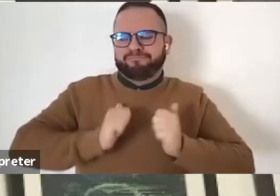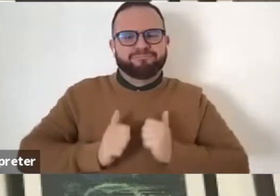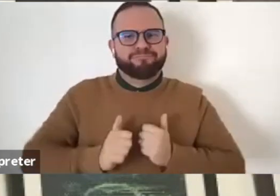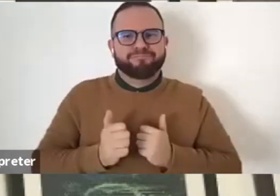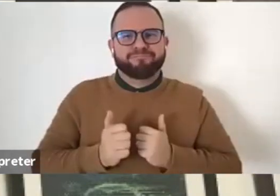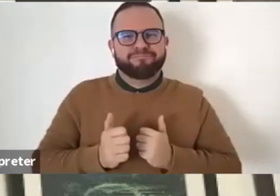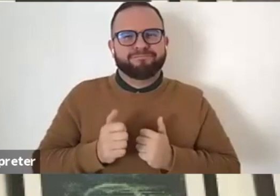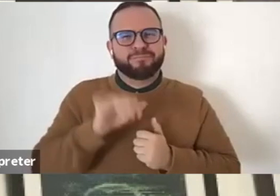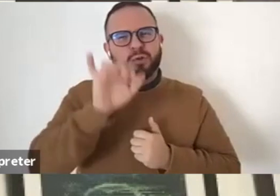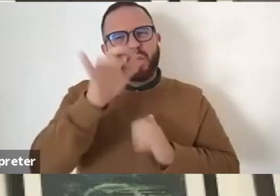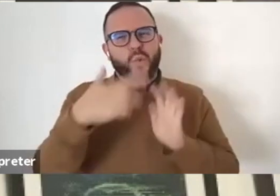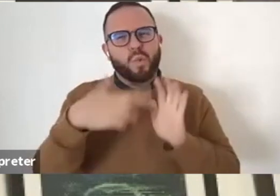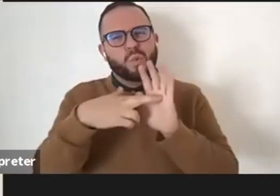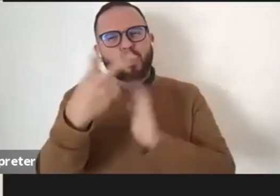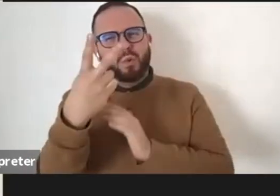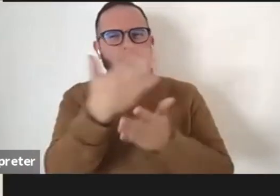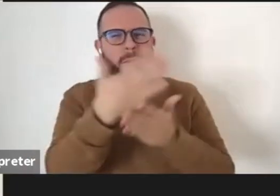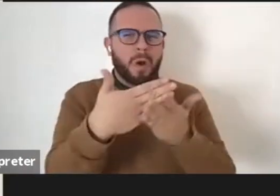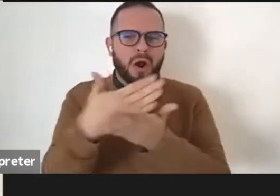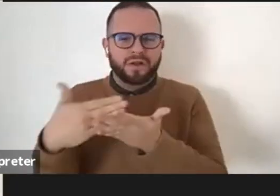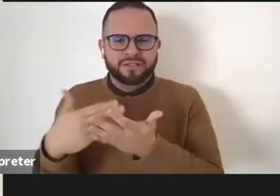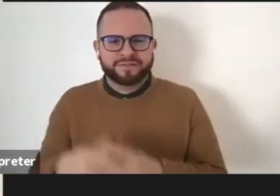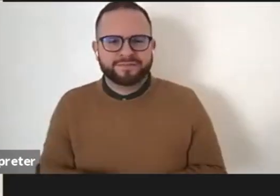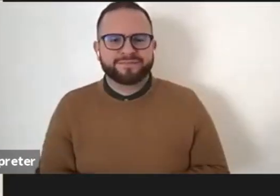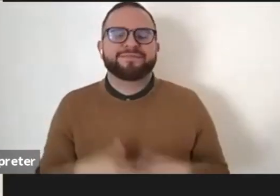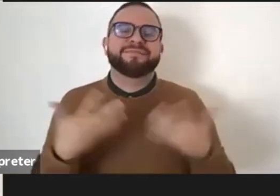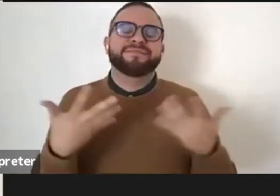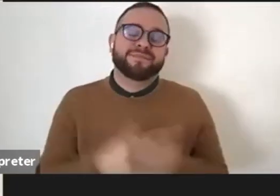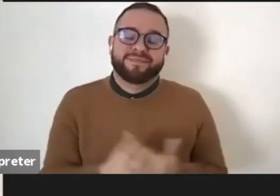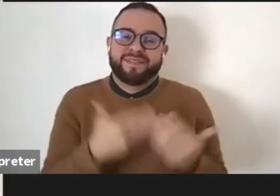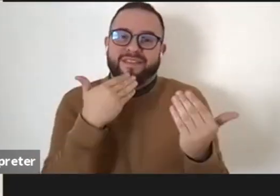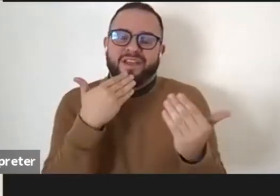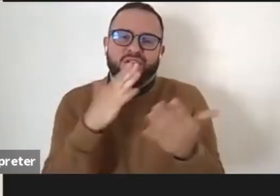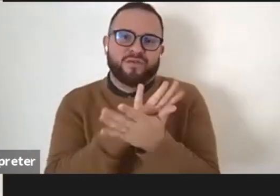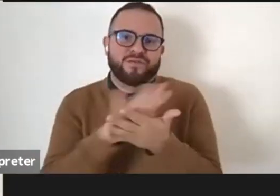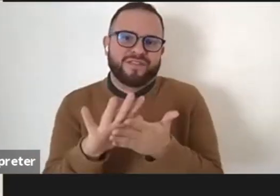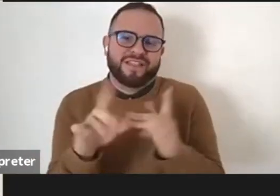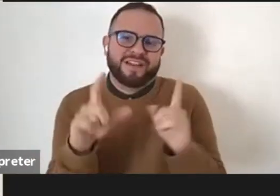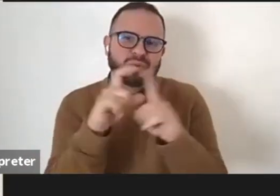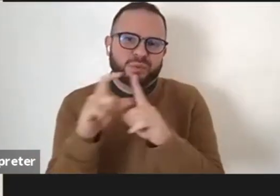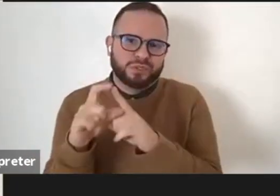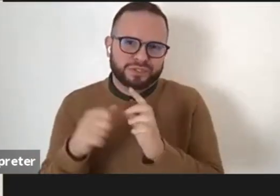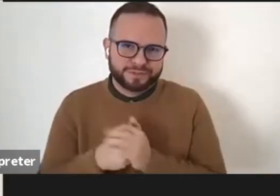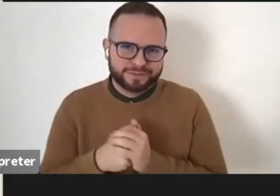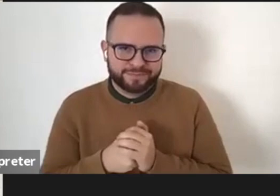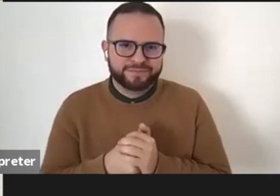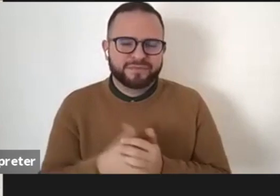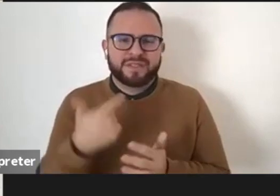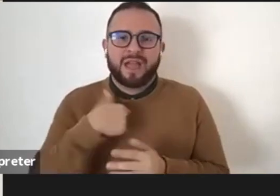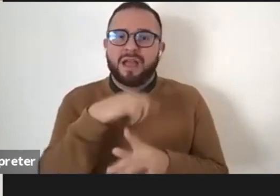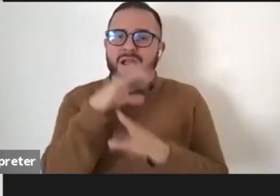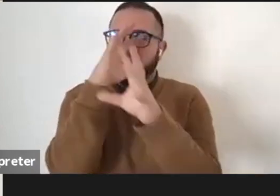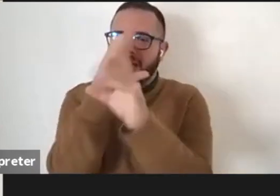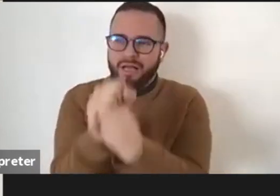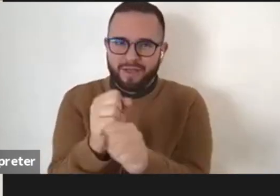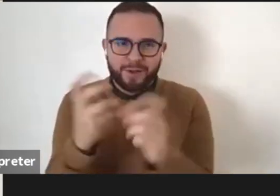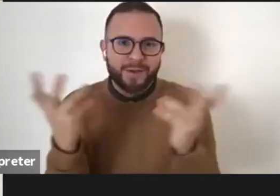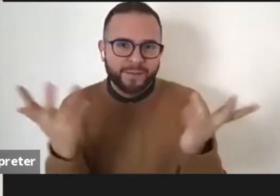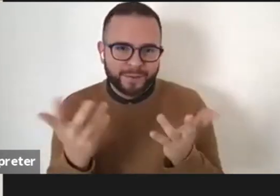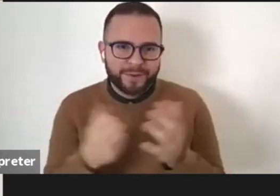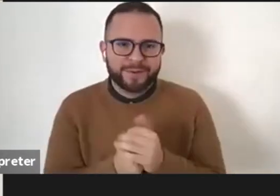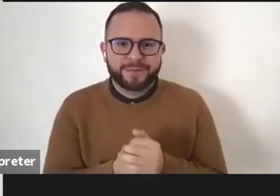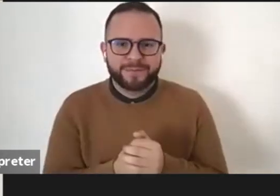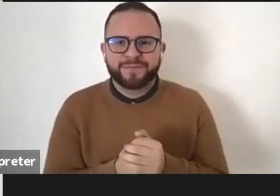roles. Thank you for the nice words. Well, what attracted me was basically